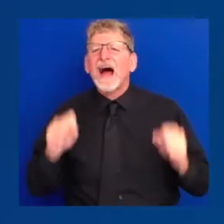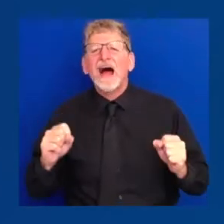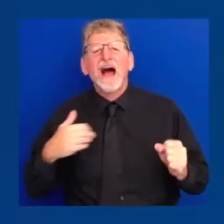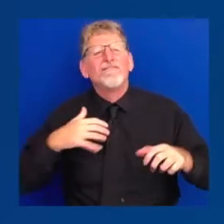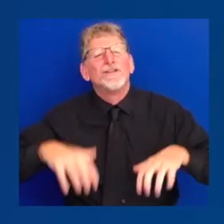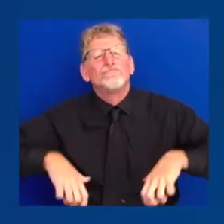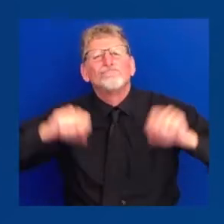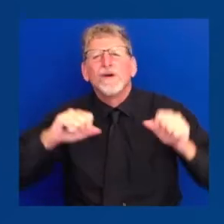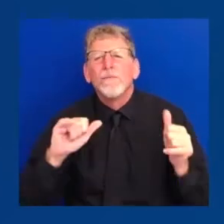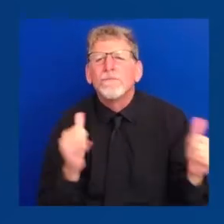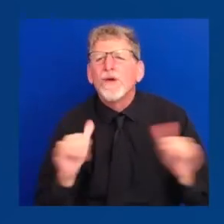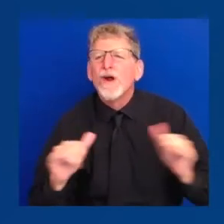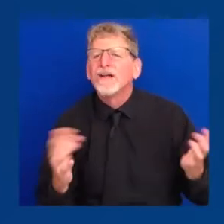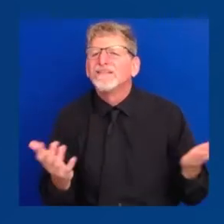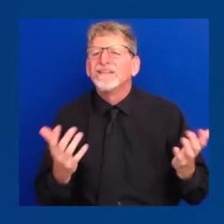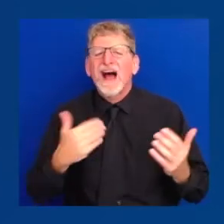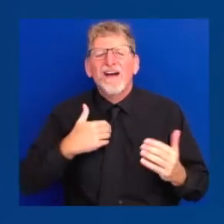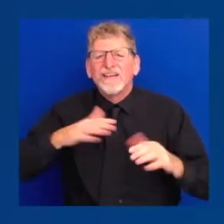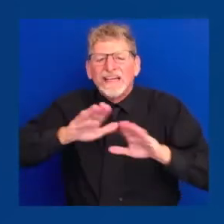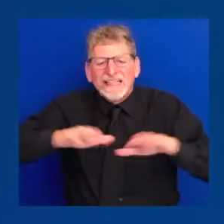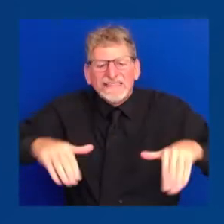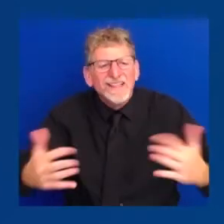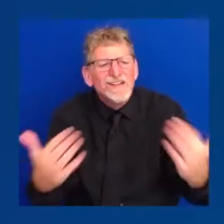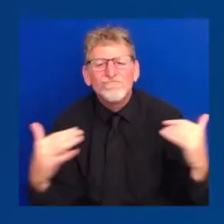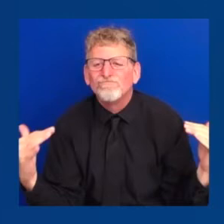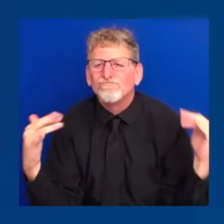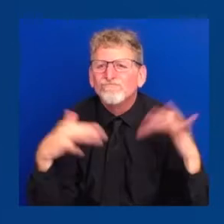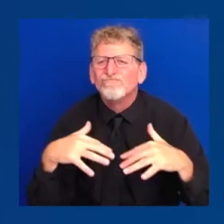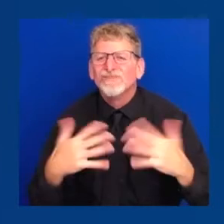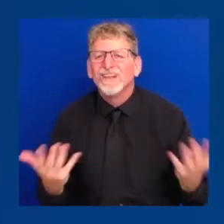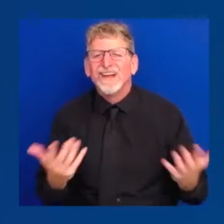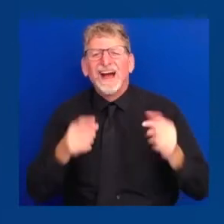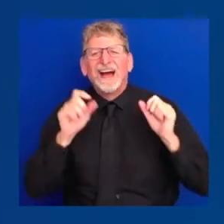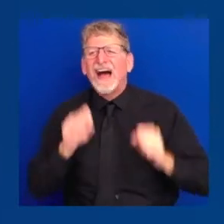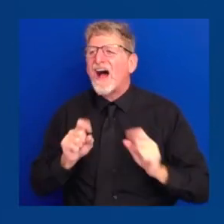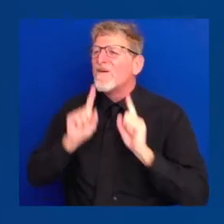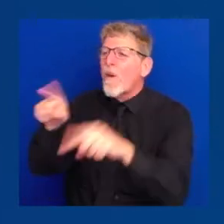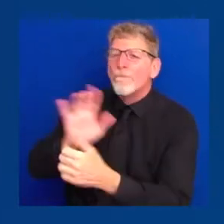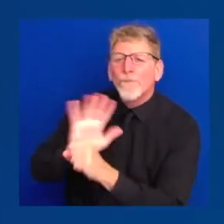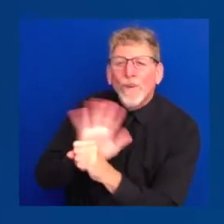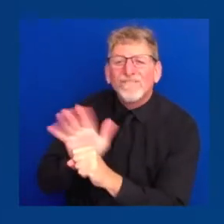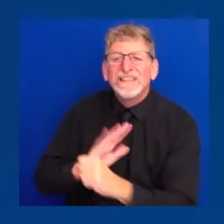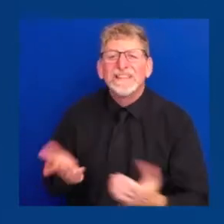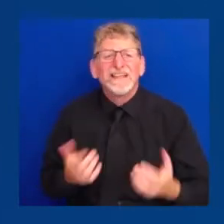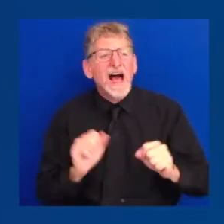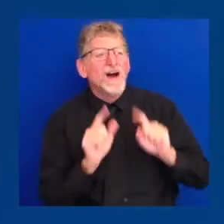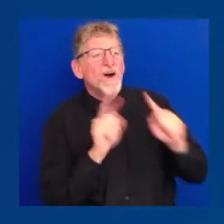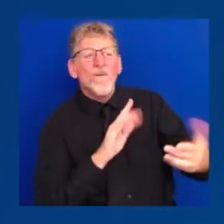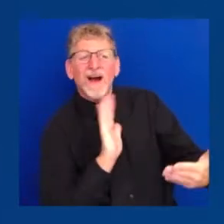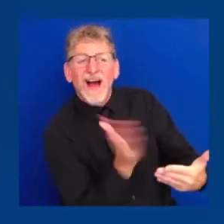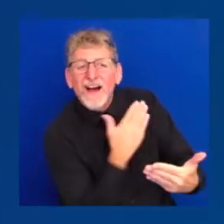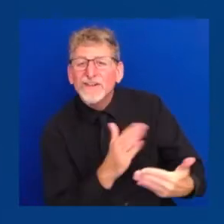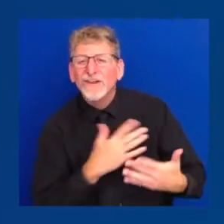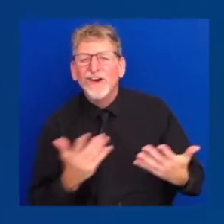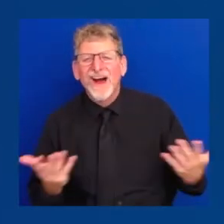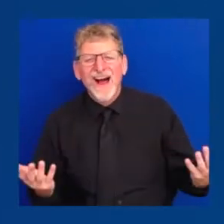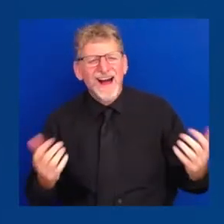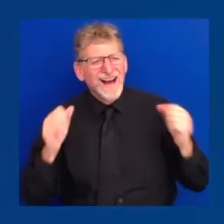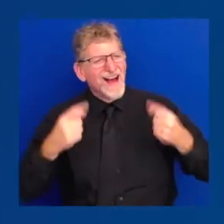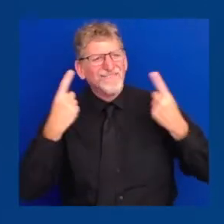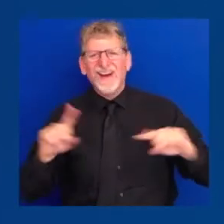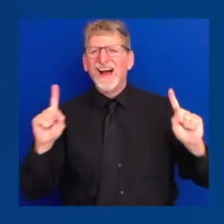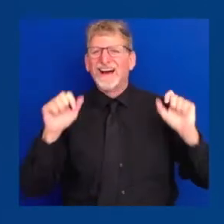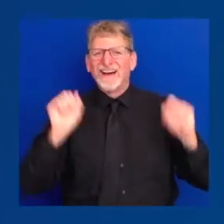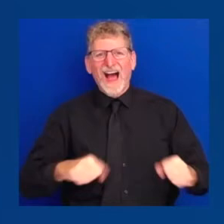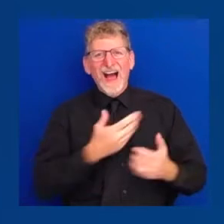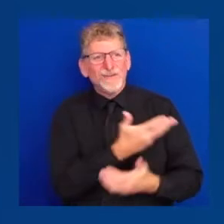a movie, or a concert again. To make sure people have the tools they need to protect themselves, we'll launch a website later this